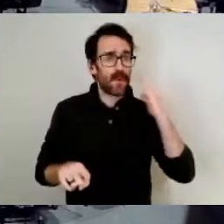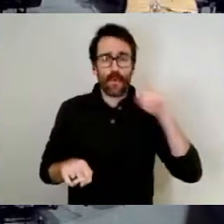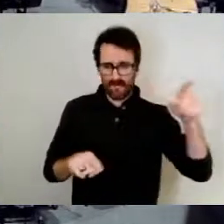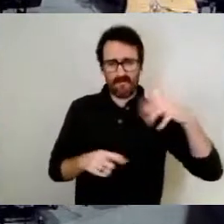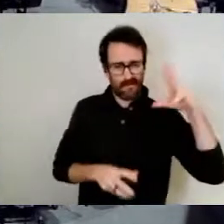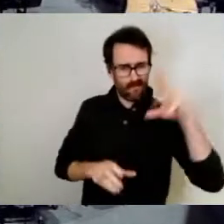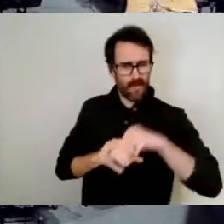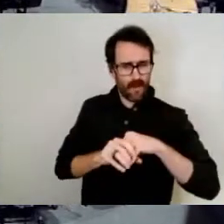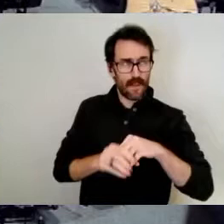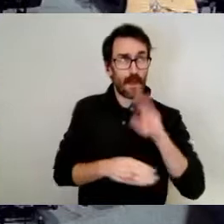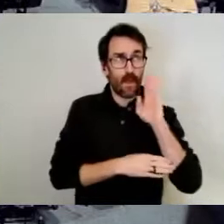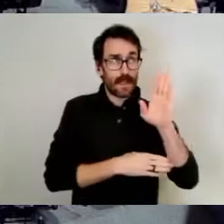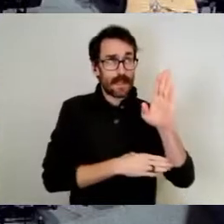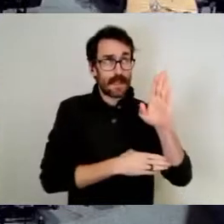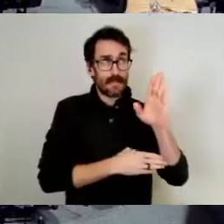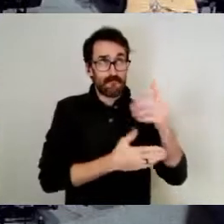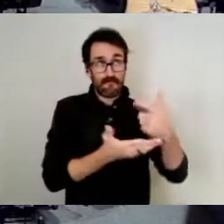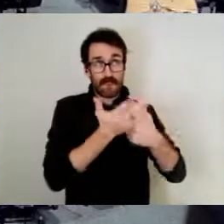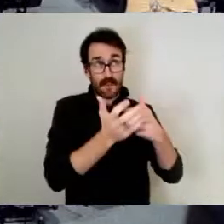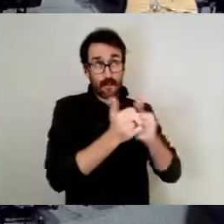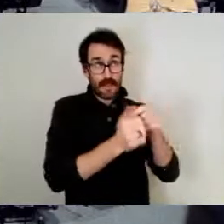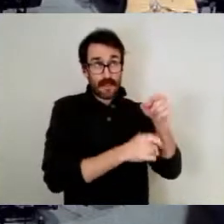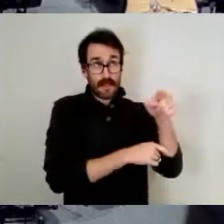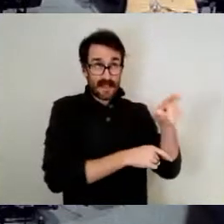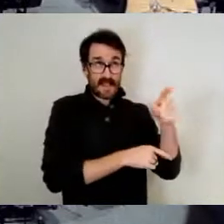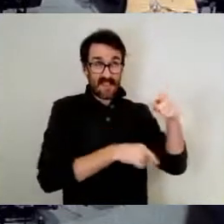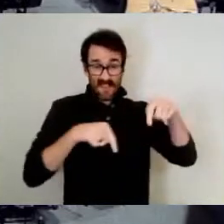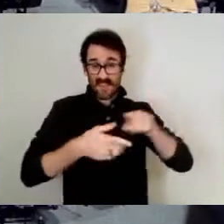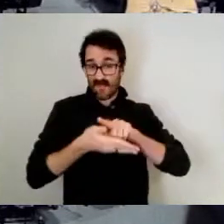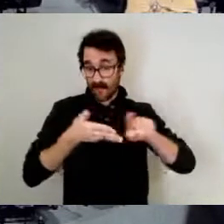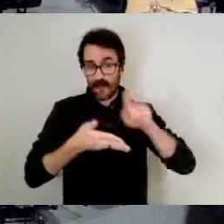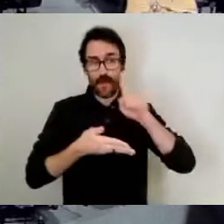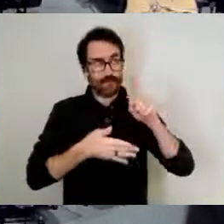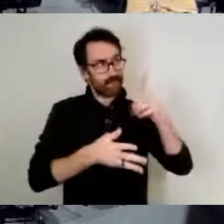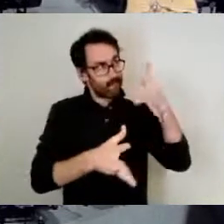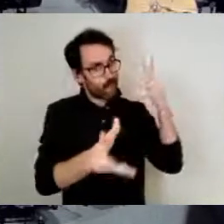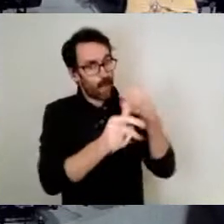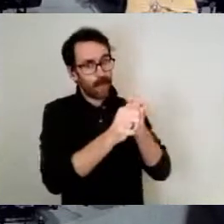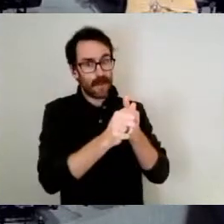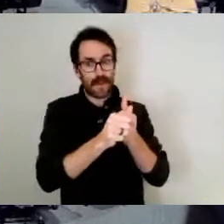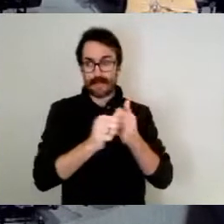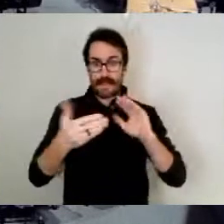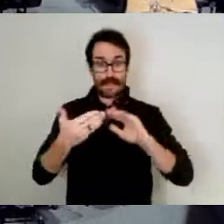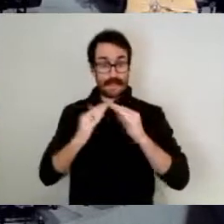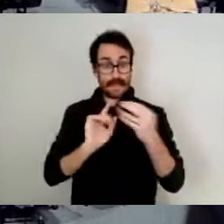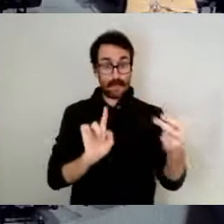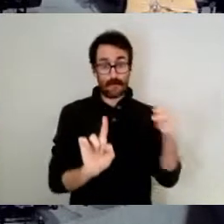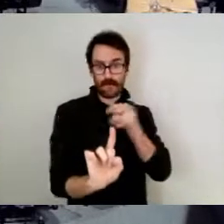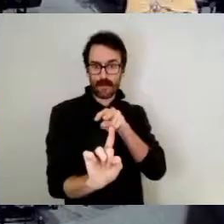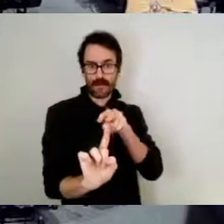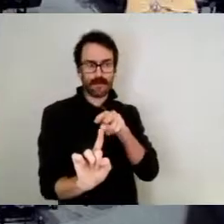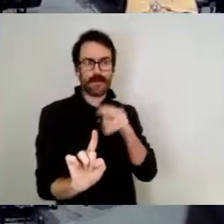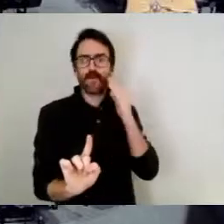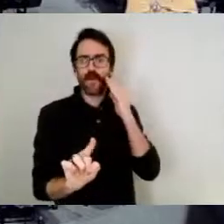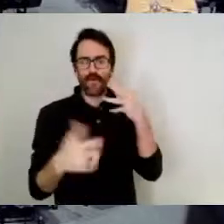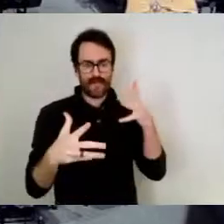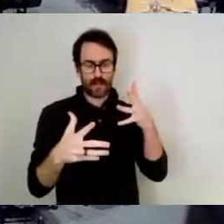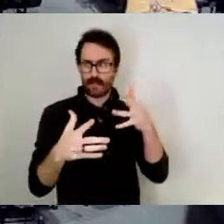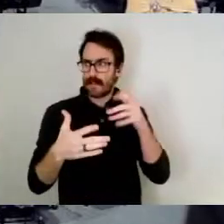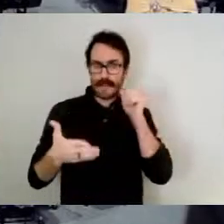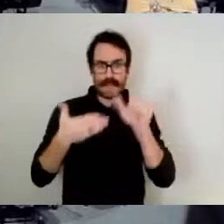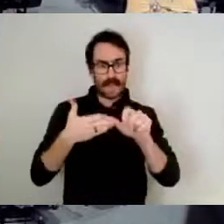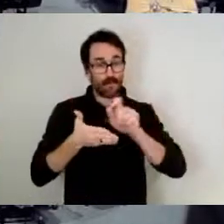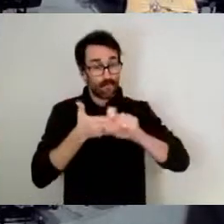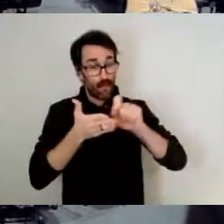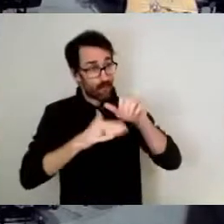just regarding Justin Trudeau's response or role in this? And do you think that the Prime Minister should be more involved